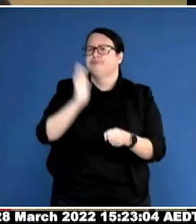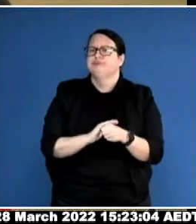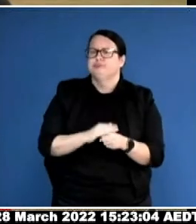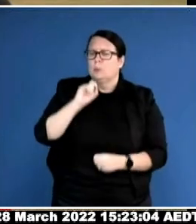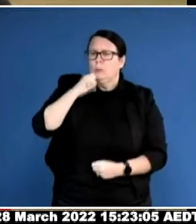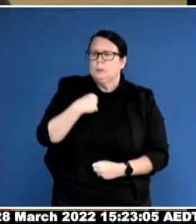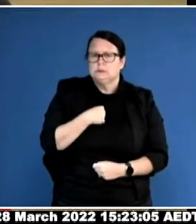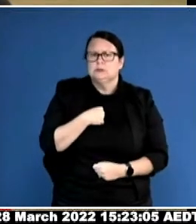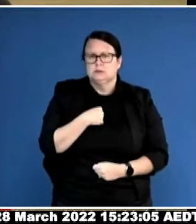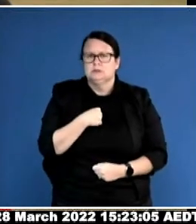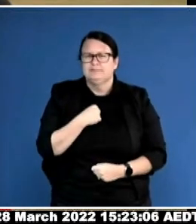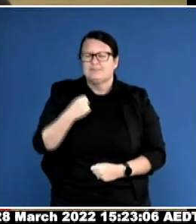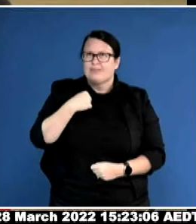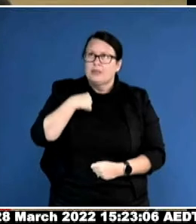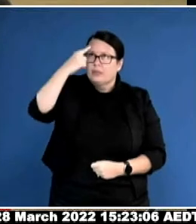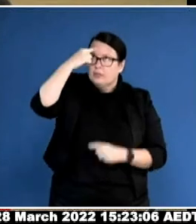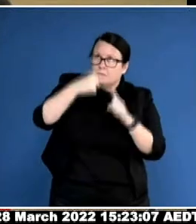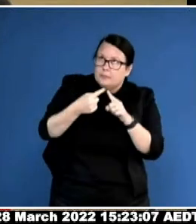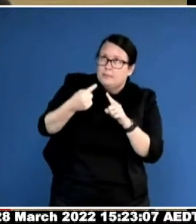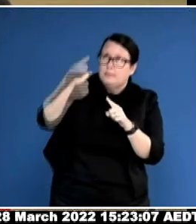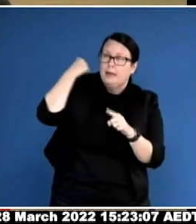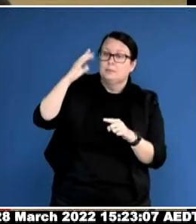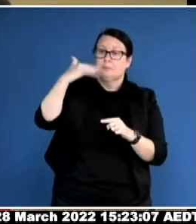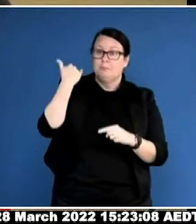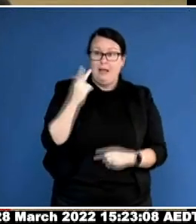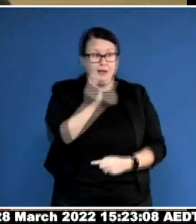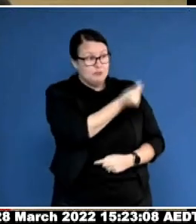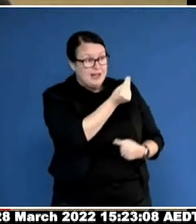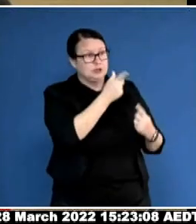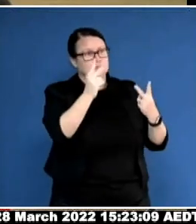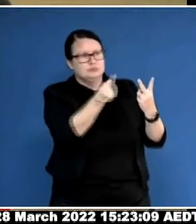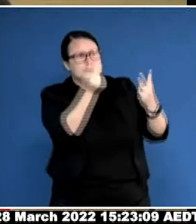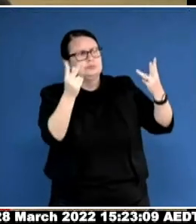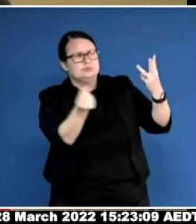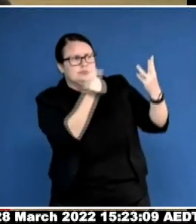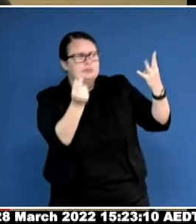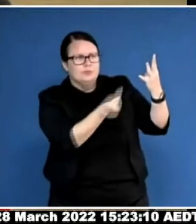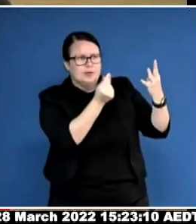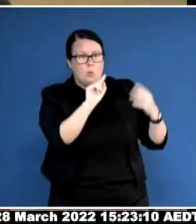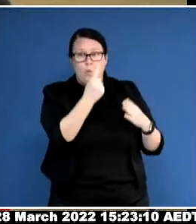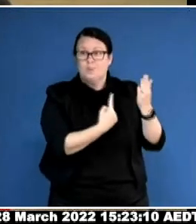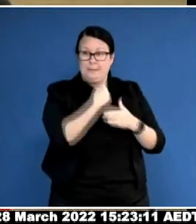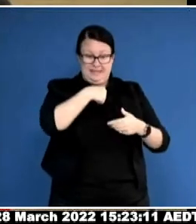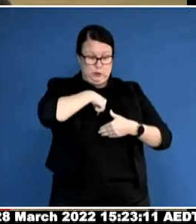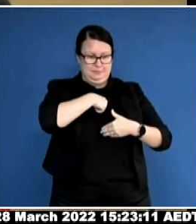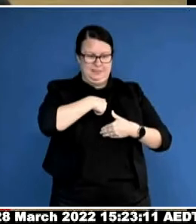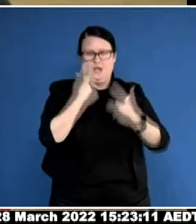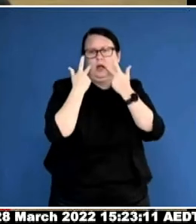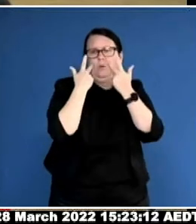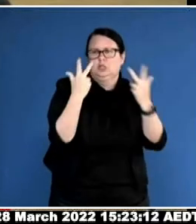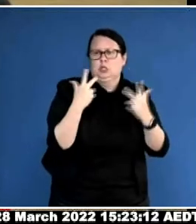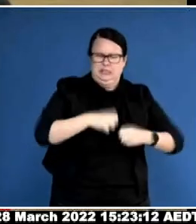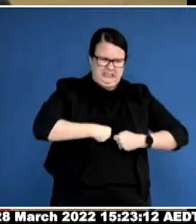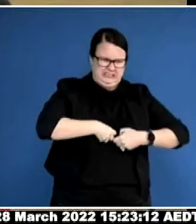On reflection, I think that during my various intimate relationships, I was externalising what was happening to me, to